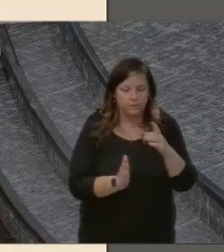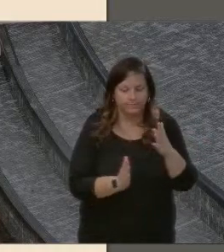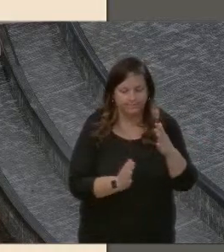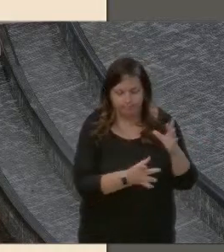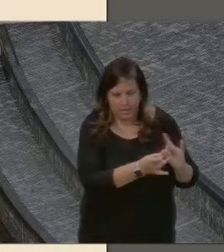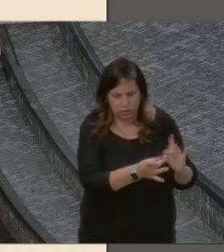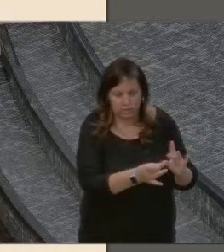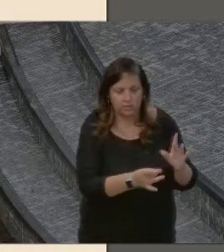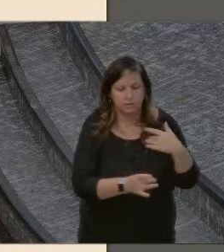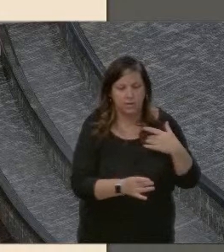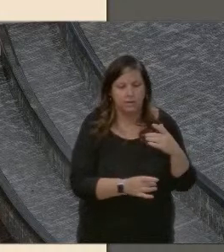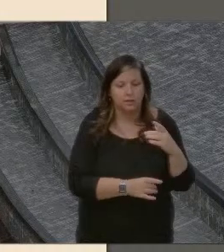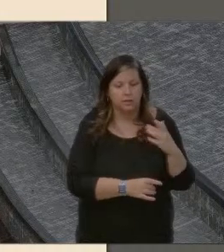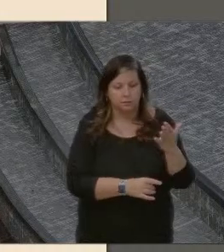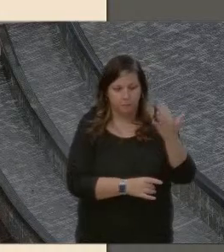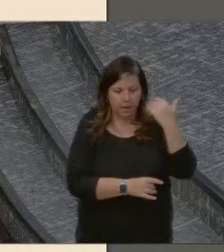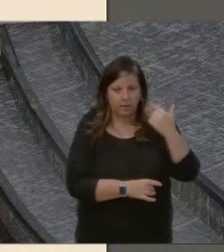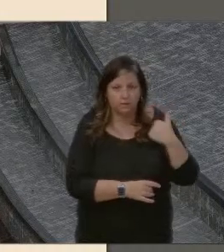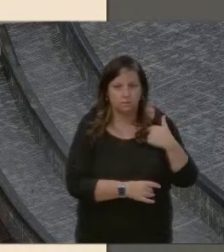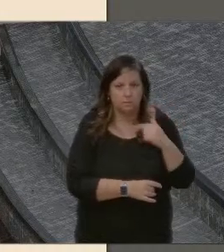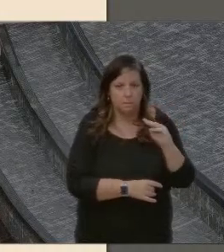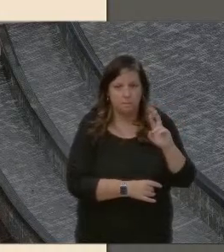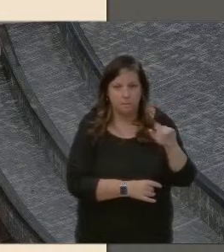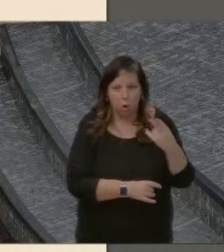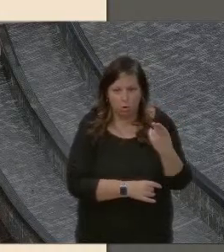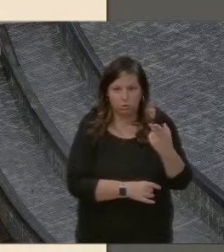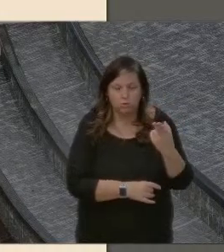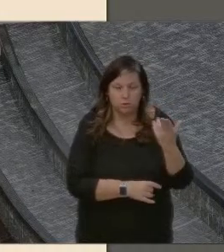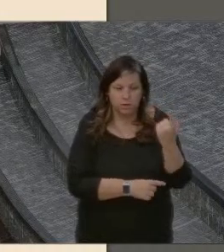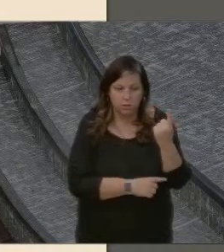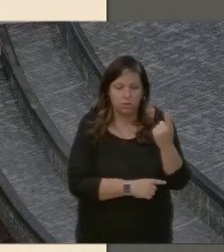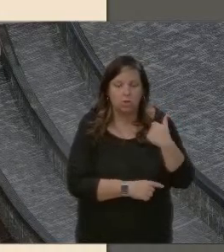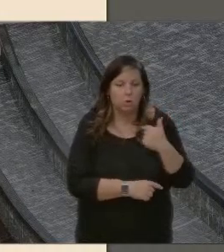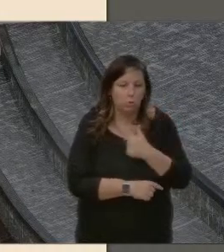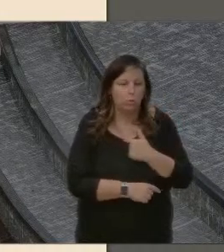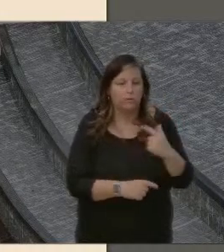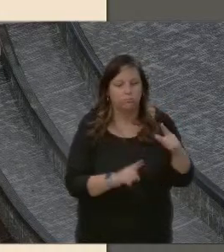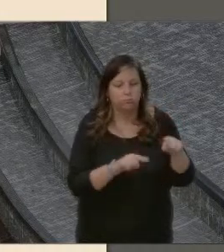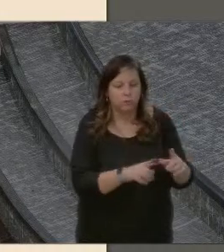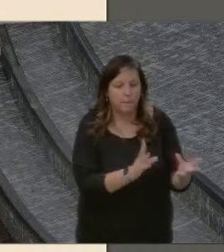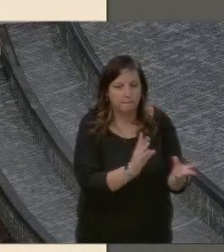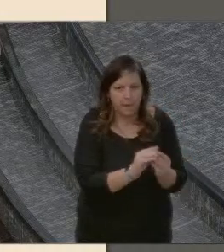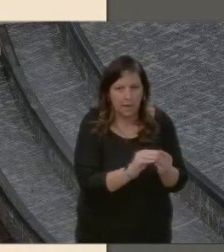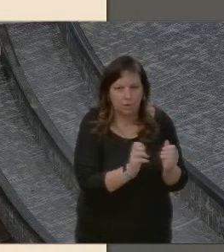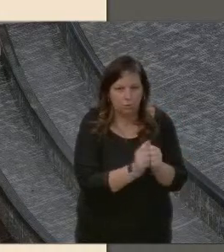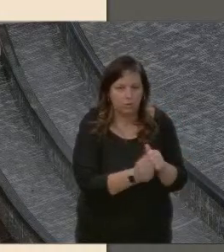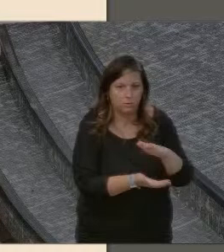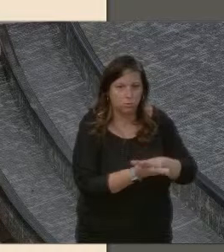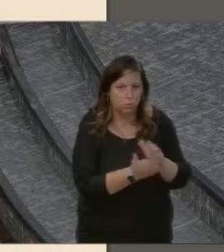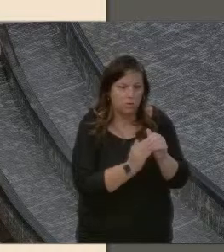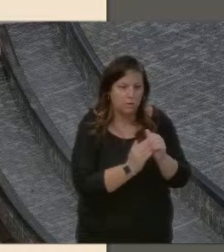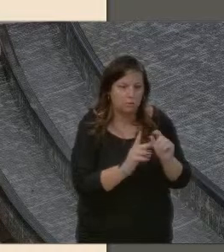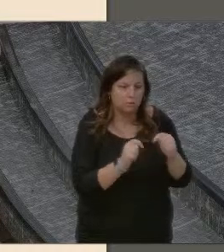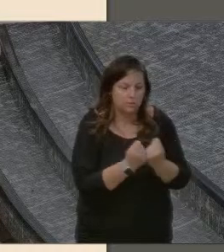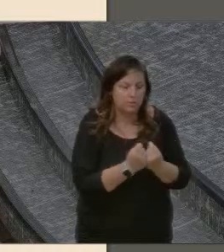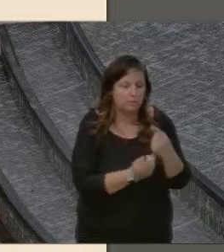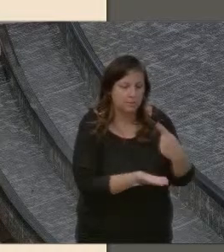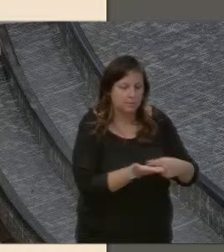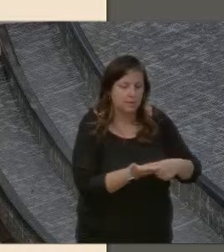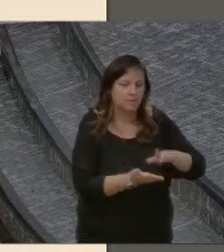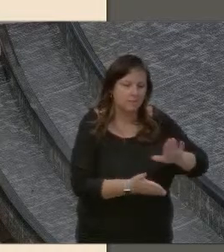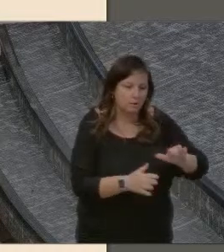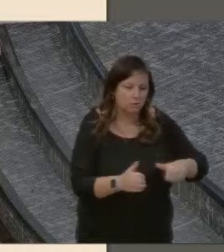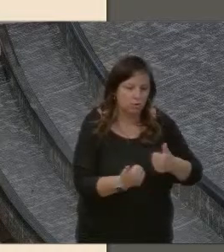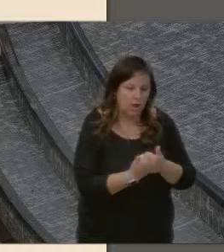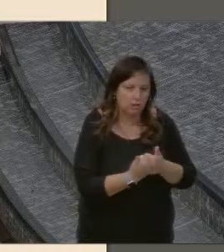had the opportunity to sit with school leadership teams and discuss the challenges that they face particular